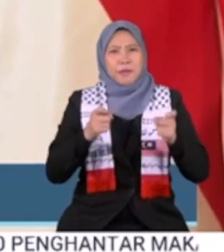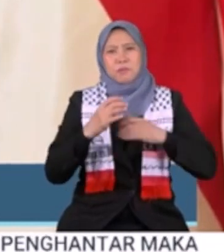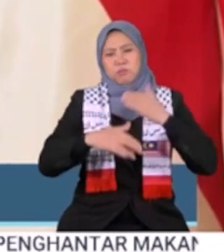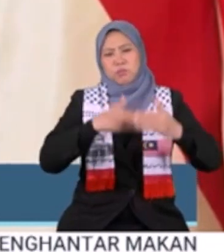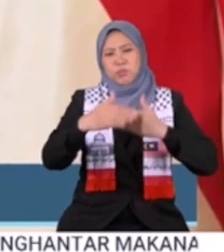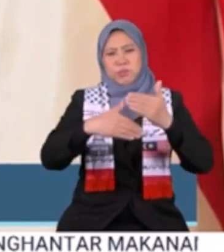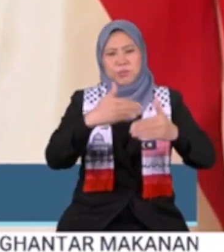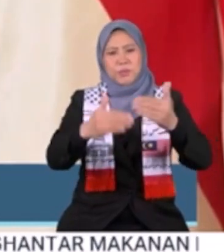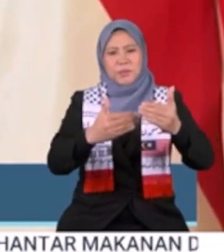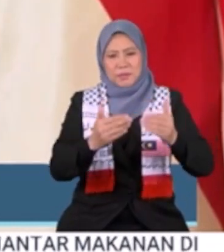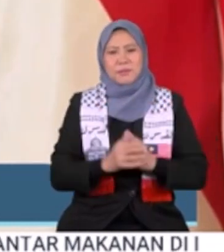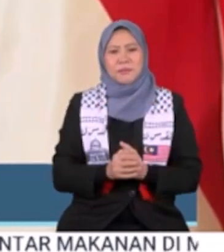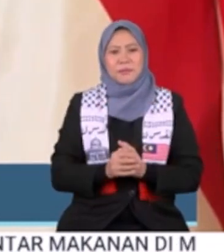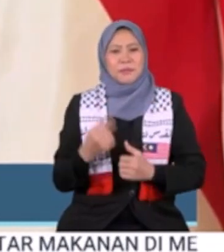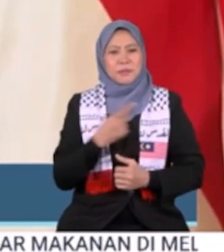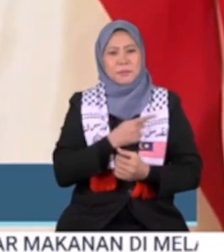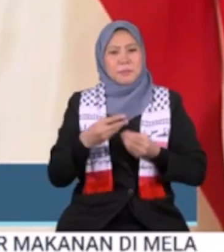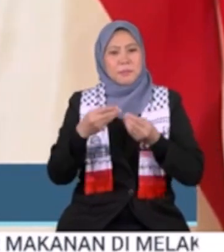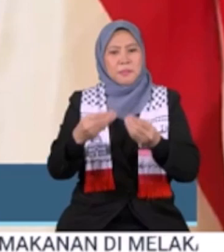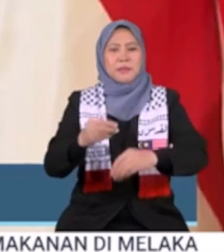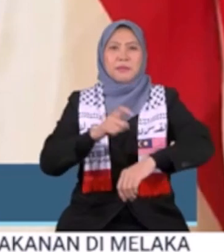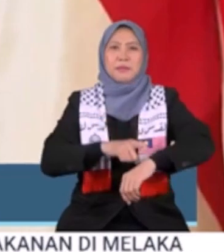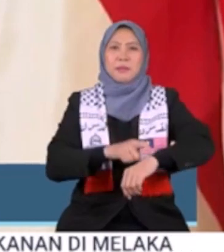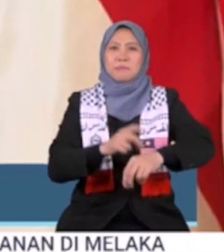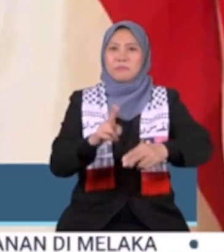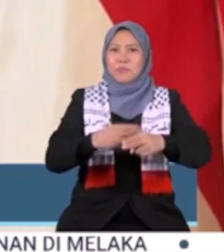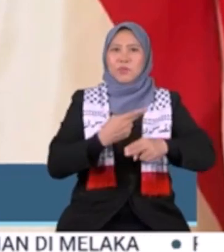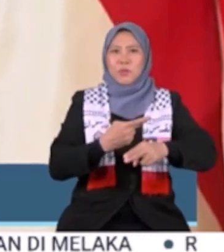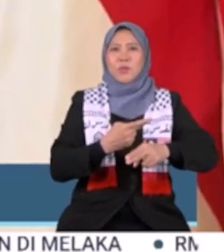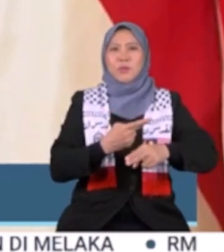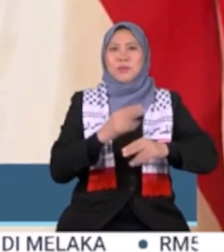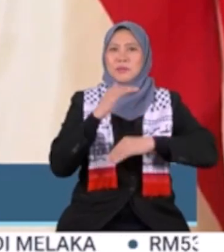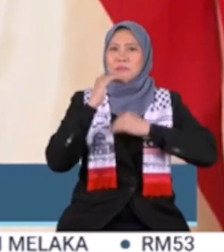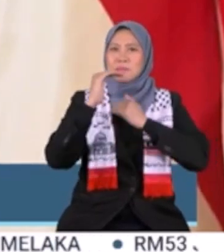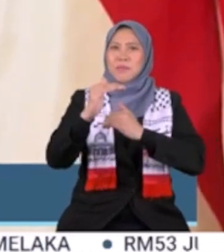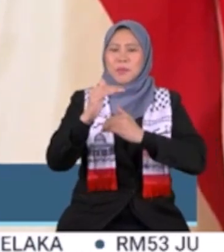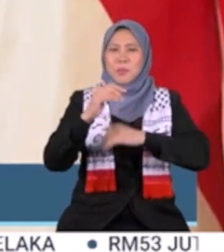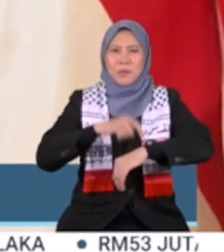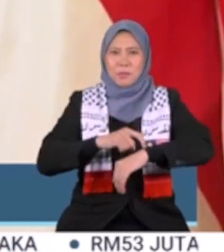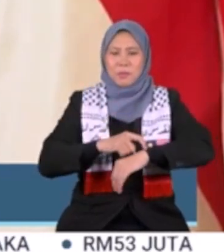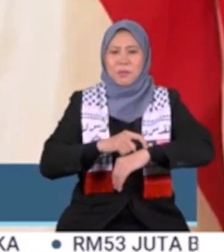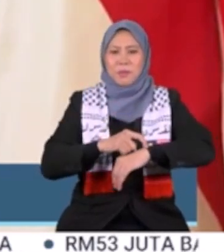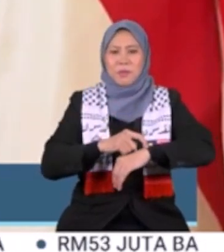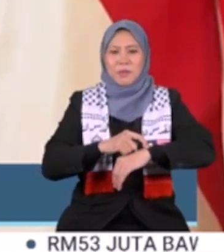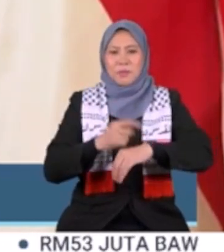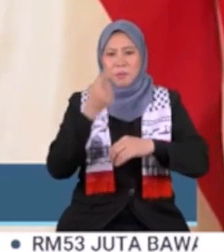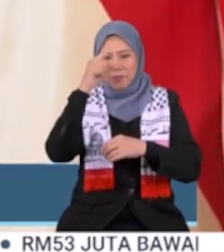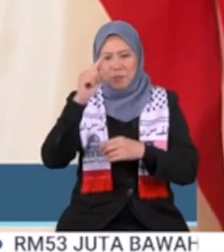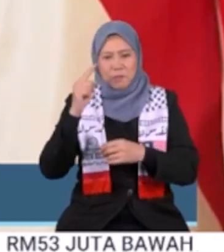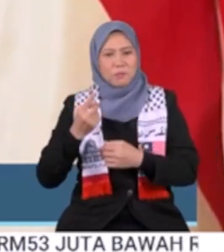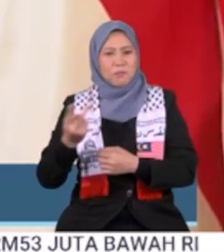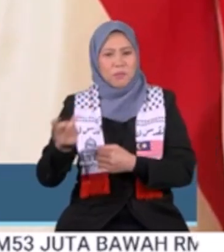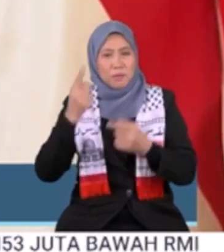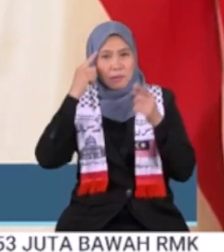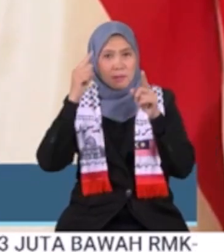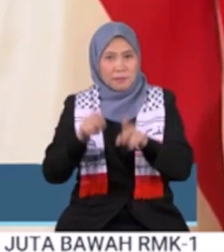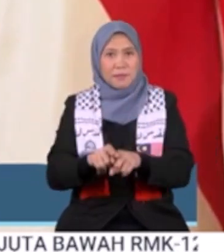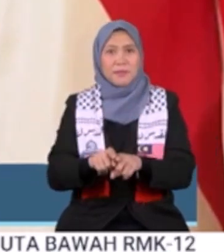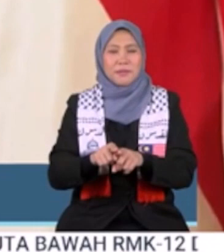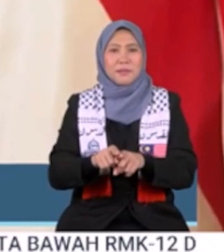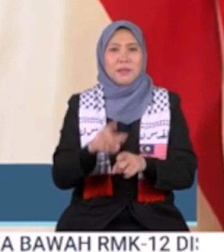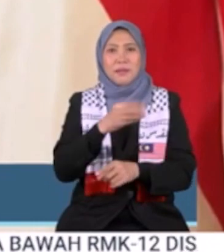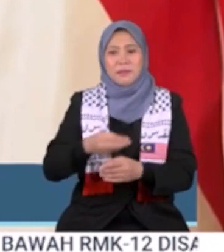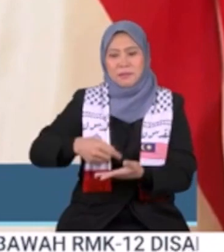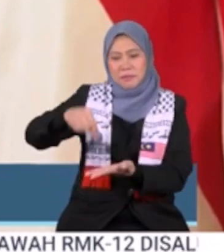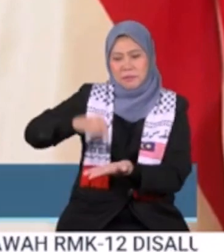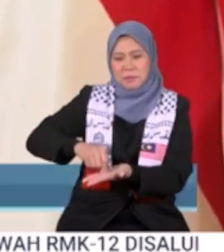the process. We have given a very short timeline to get them to agree on the parameters and sign